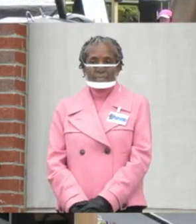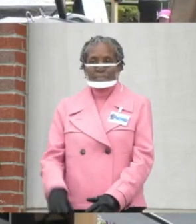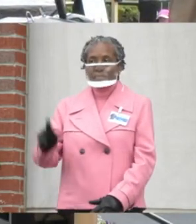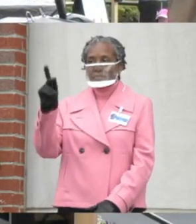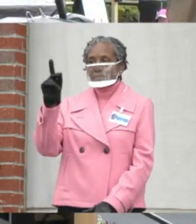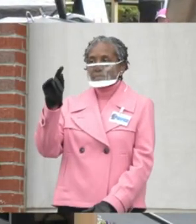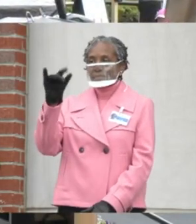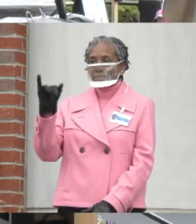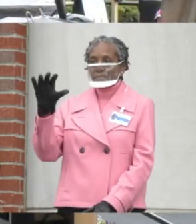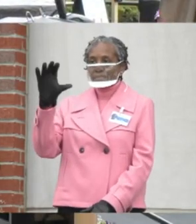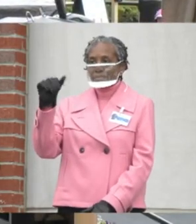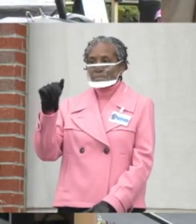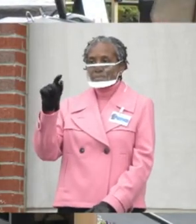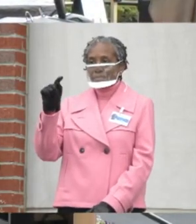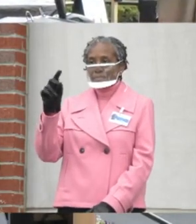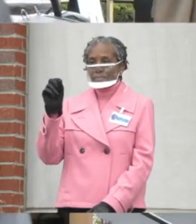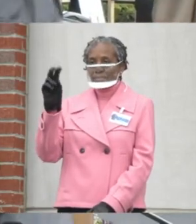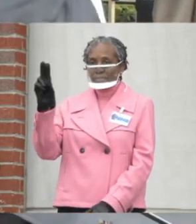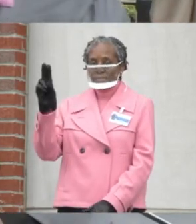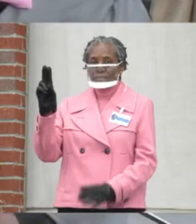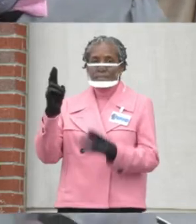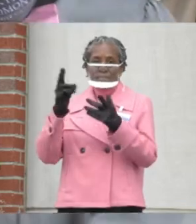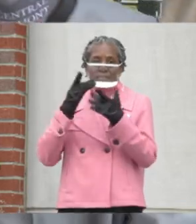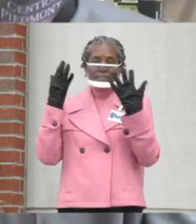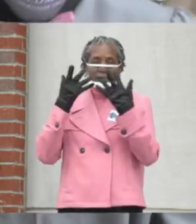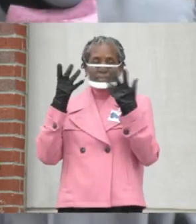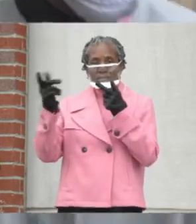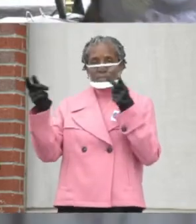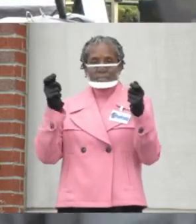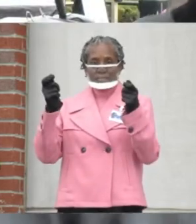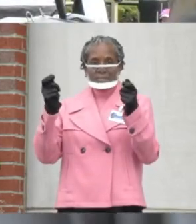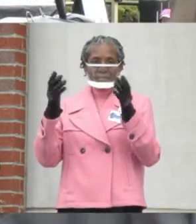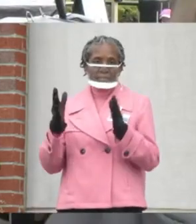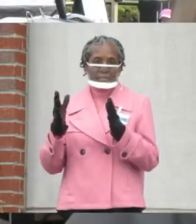Katie Cantu, Hospitality Management.